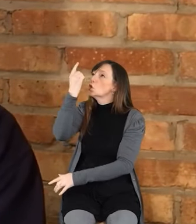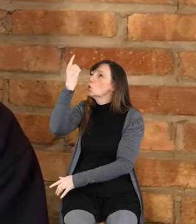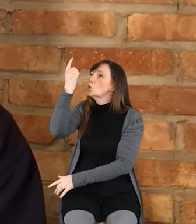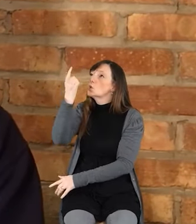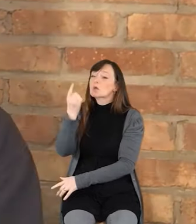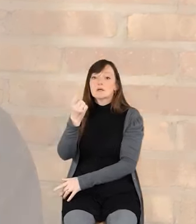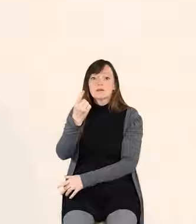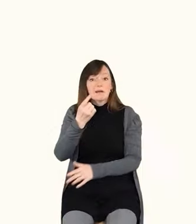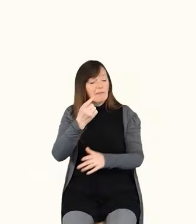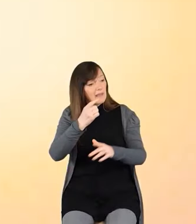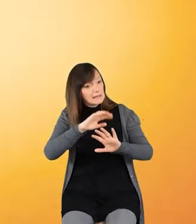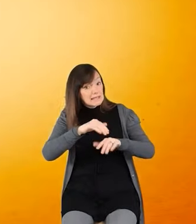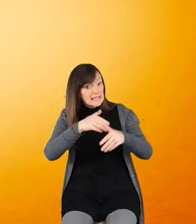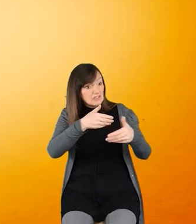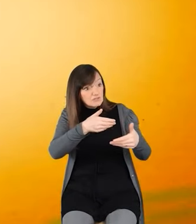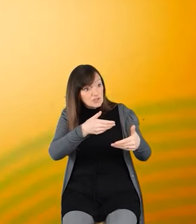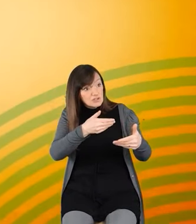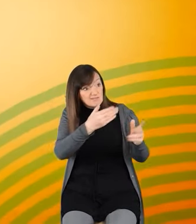introduce others to him too.